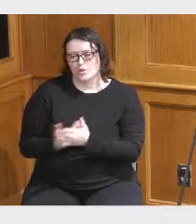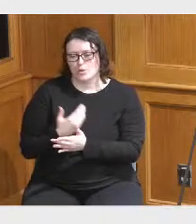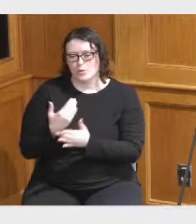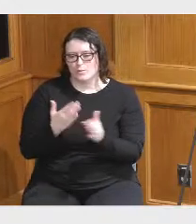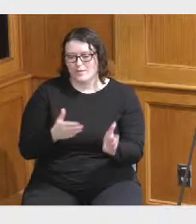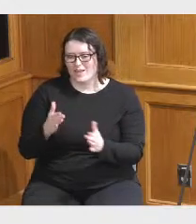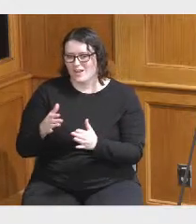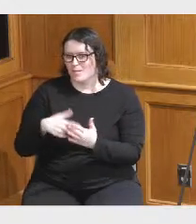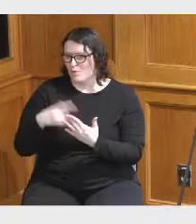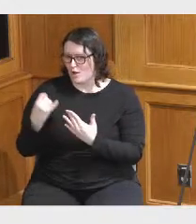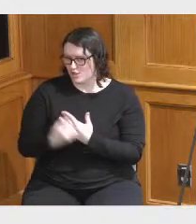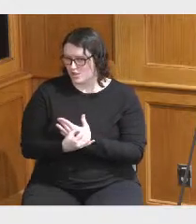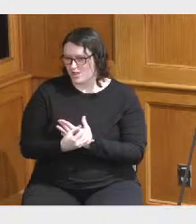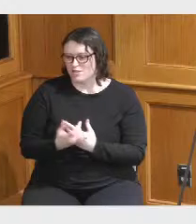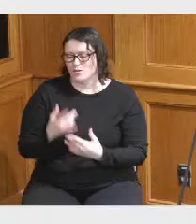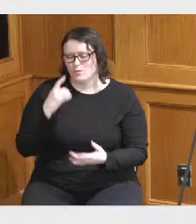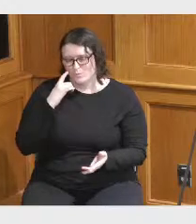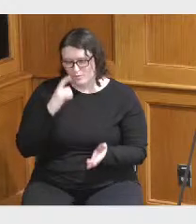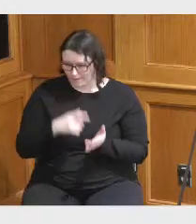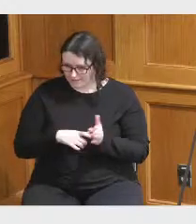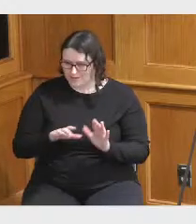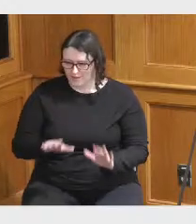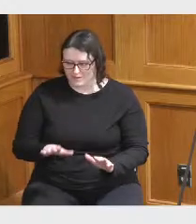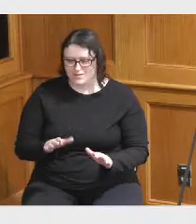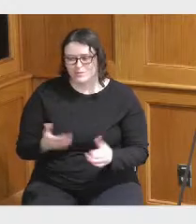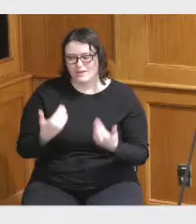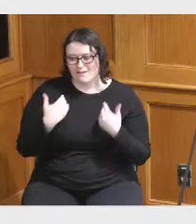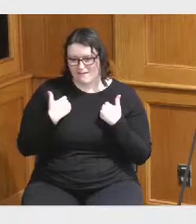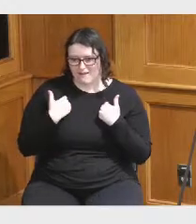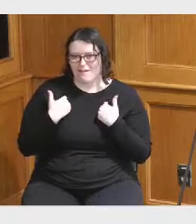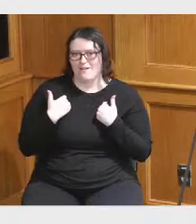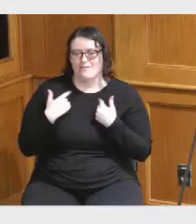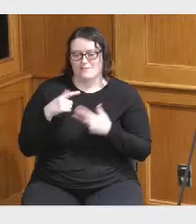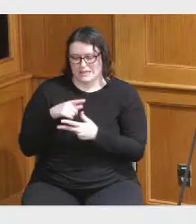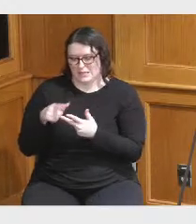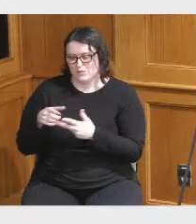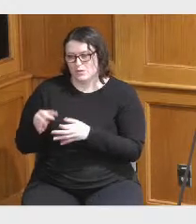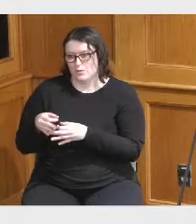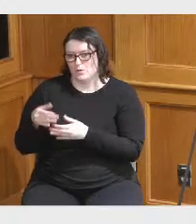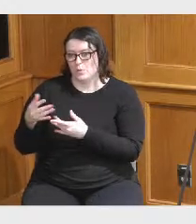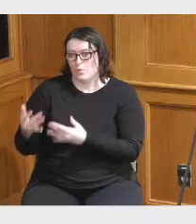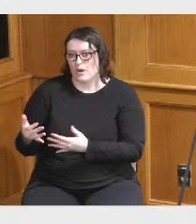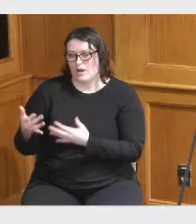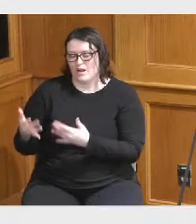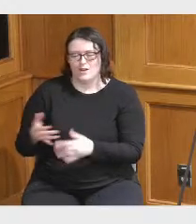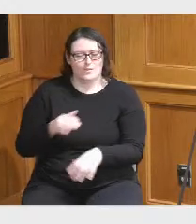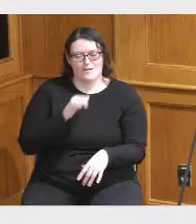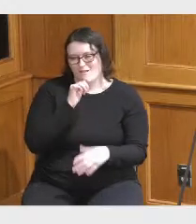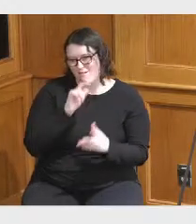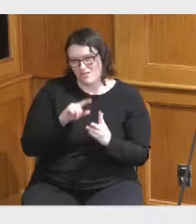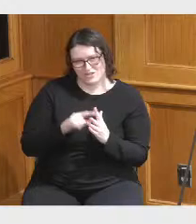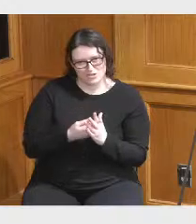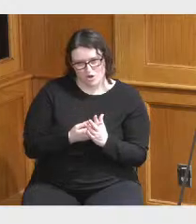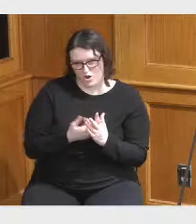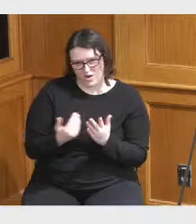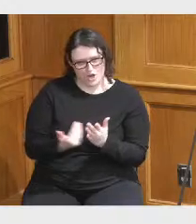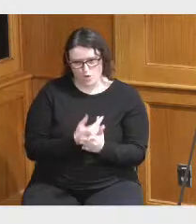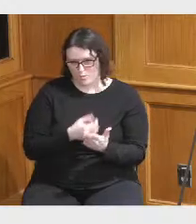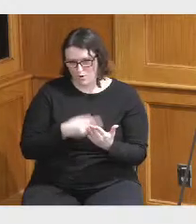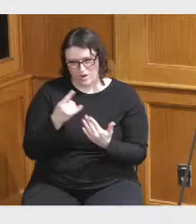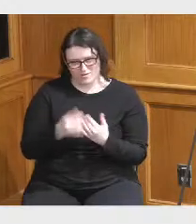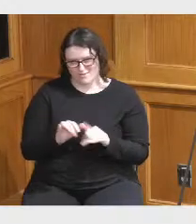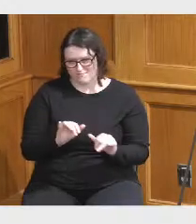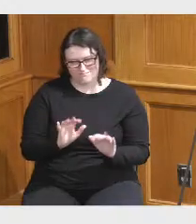meaning recognizing that there are some projects that we have to defer. It didn't make sense to start anything brand new